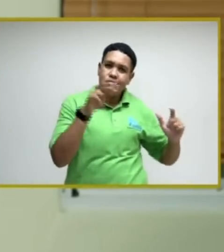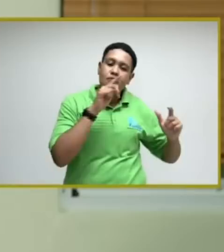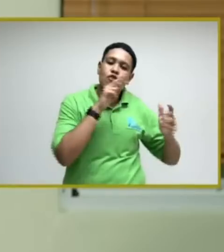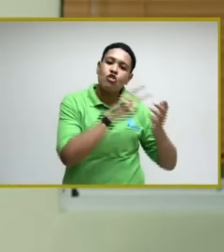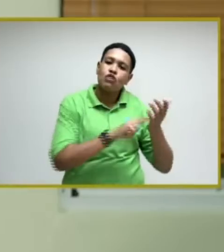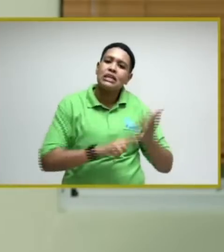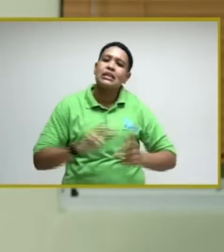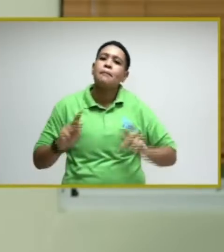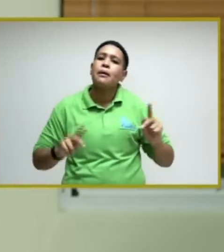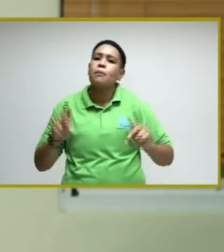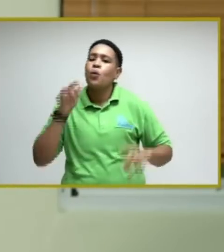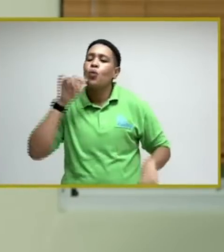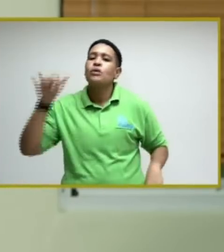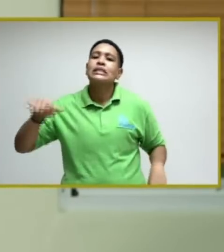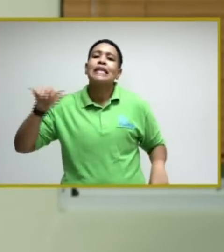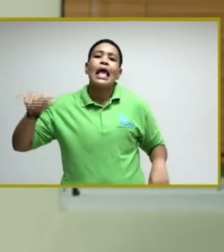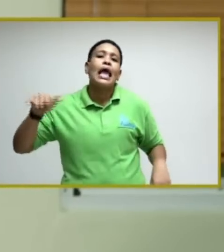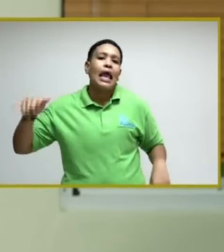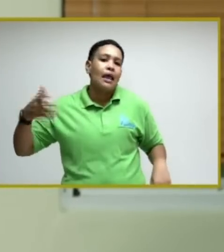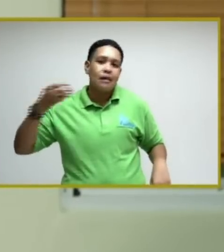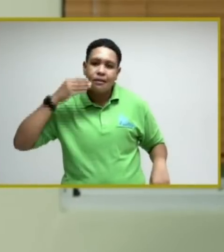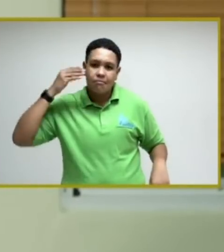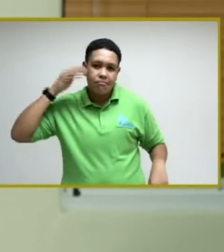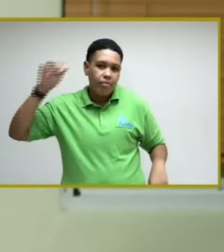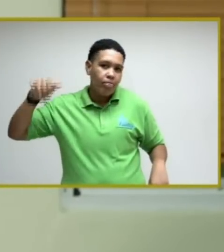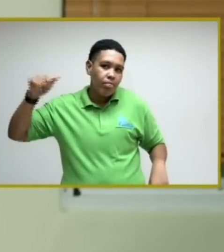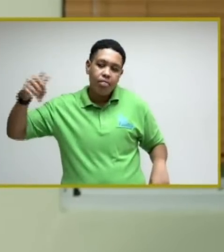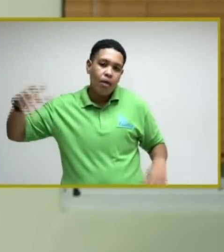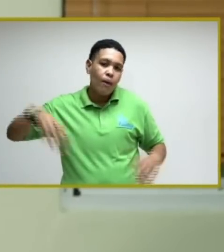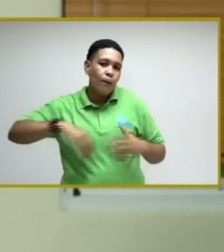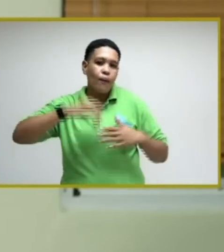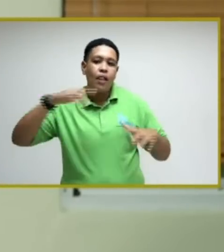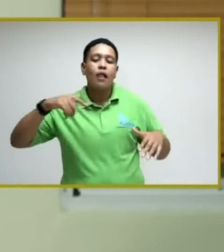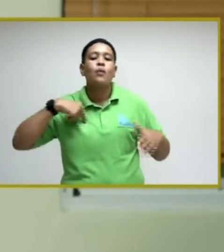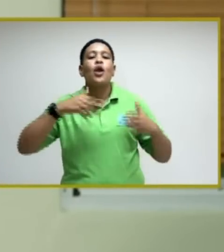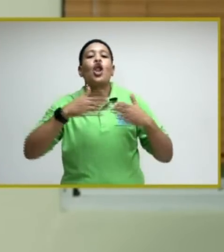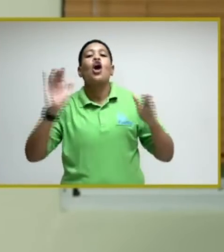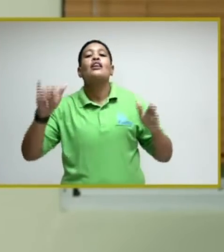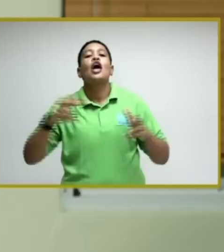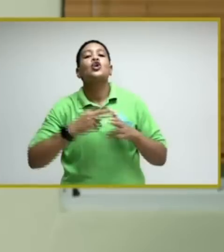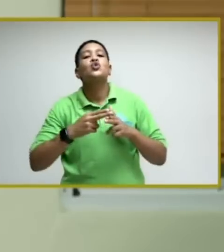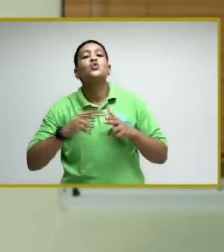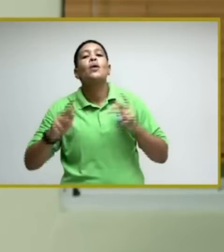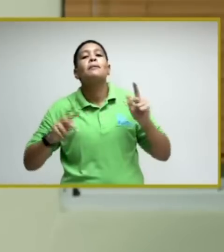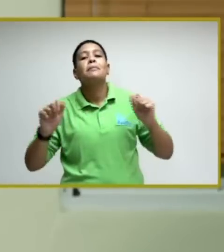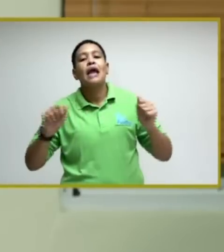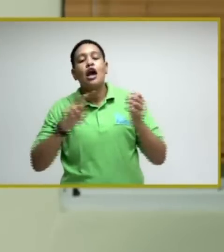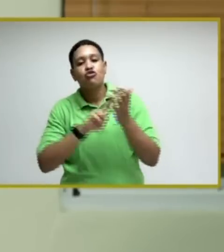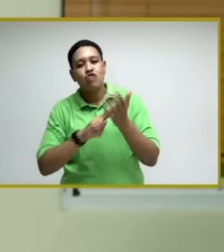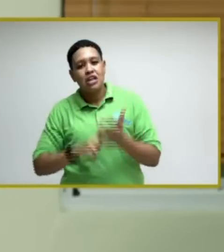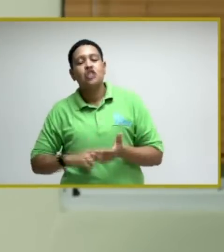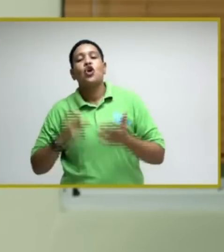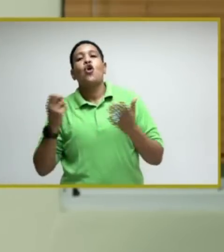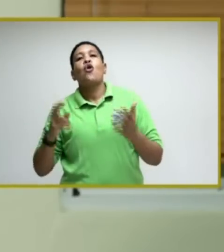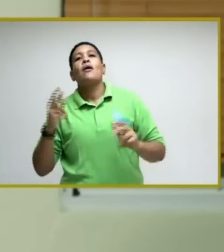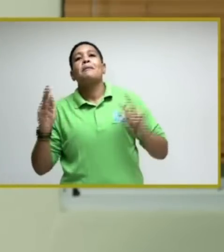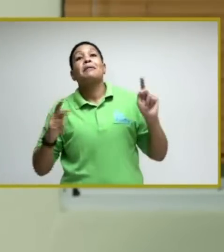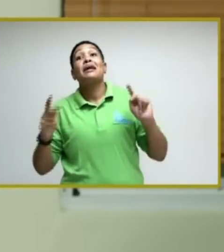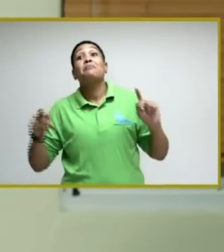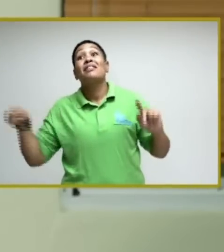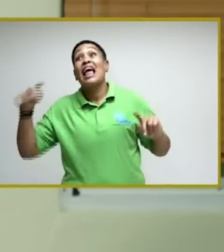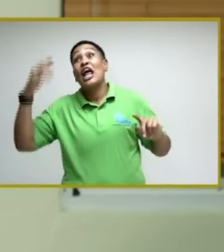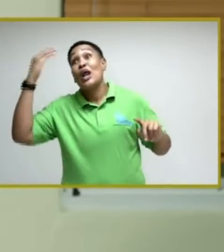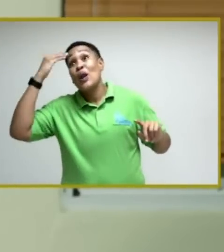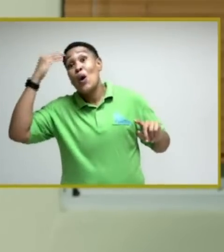persons who are shut-ins. Very shortly we will launch that so that persons can register, or persons they